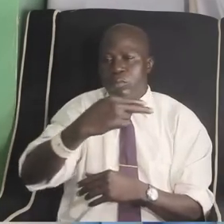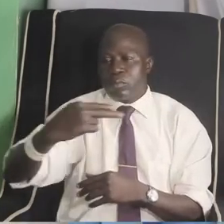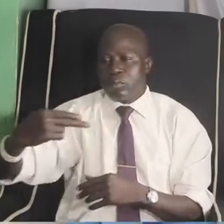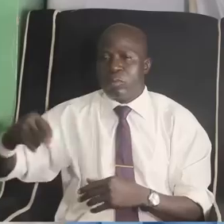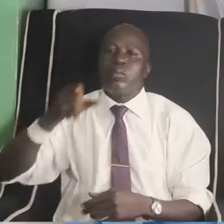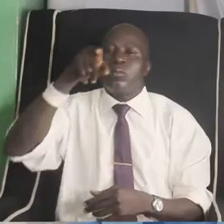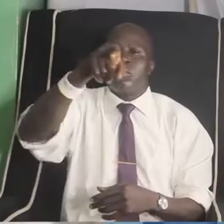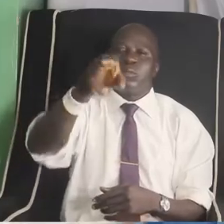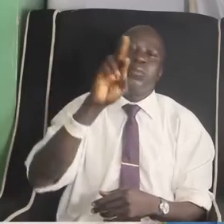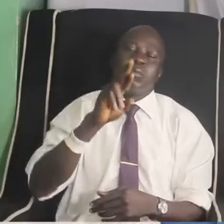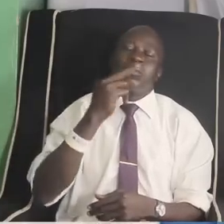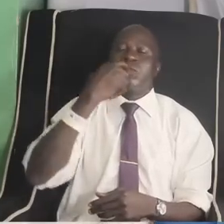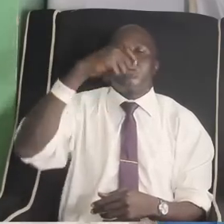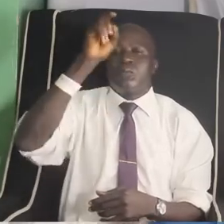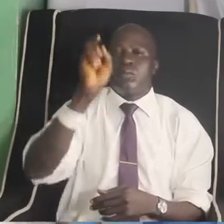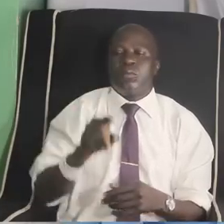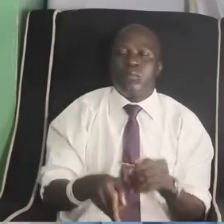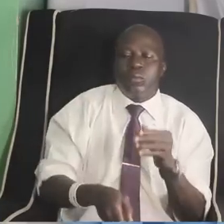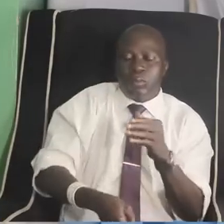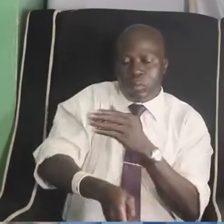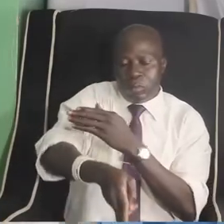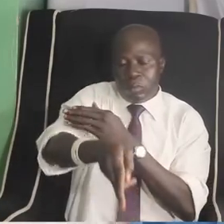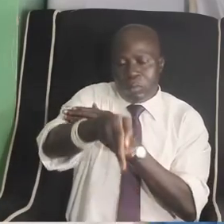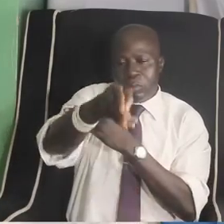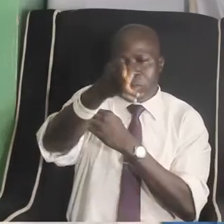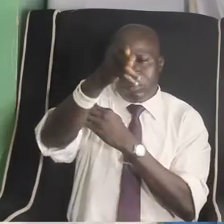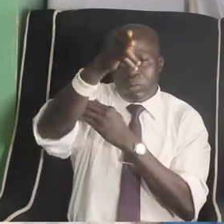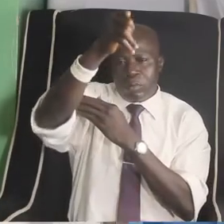God. Jehovah, you are the most